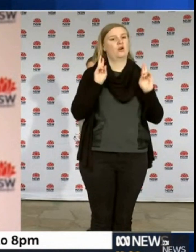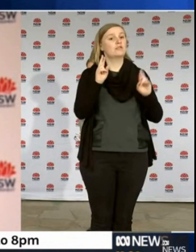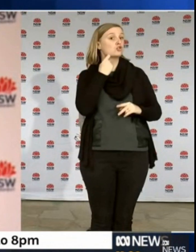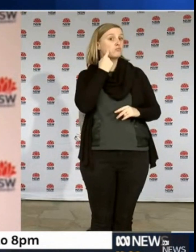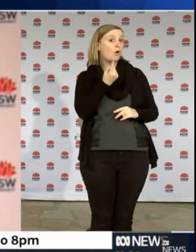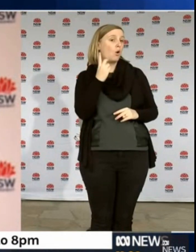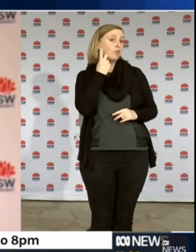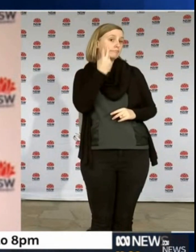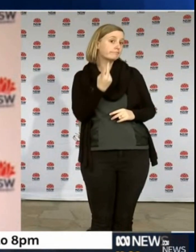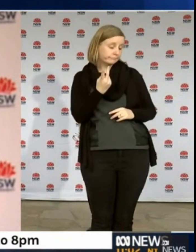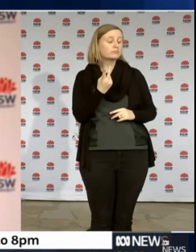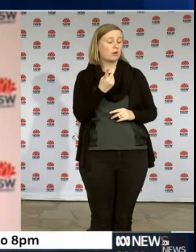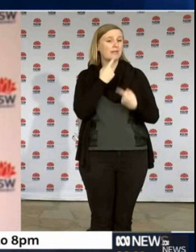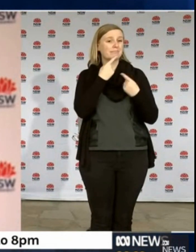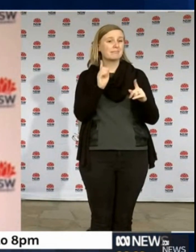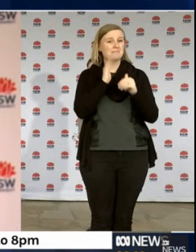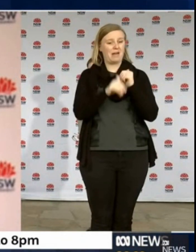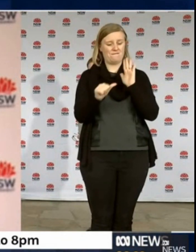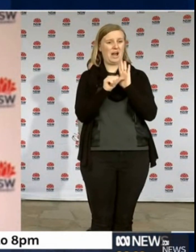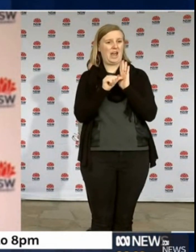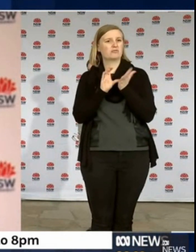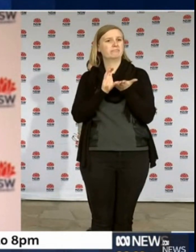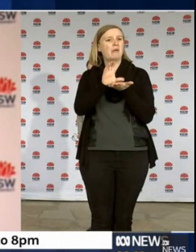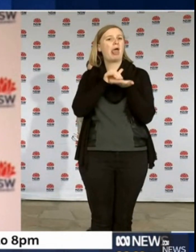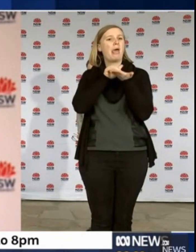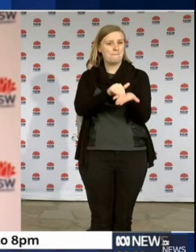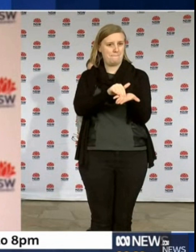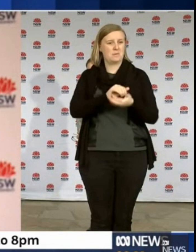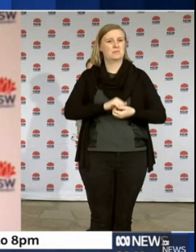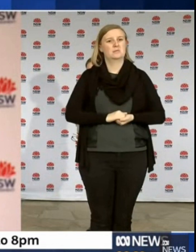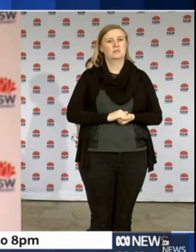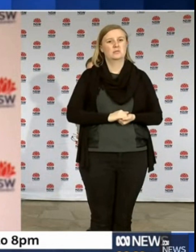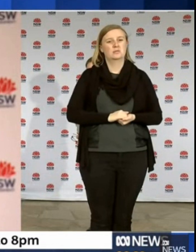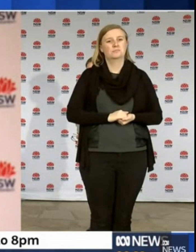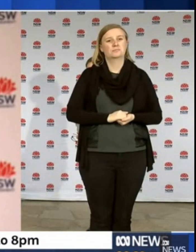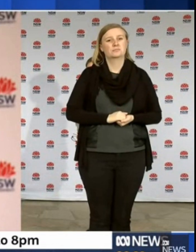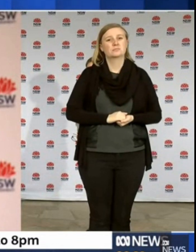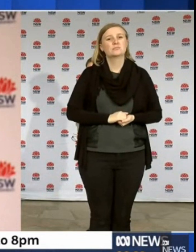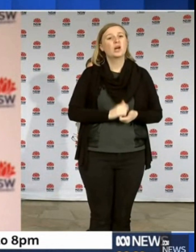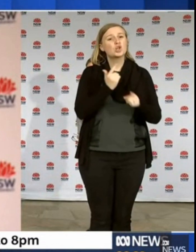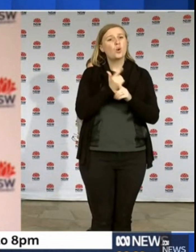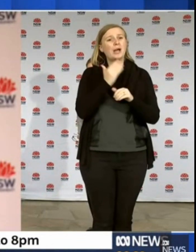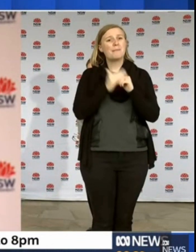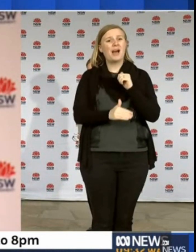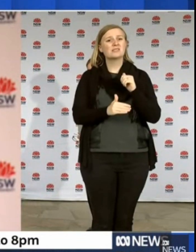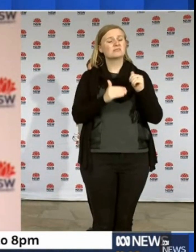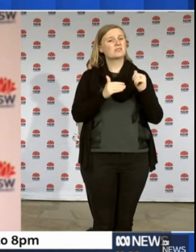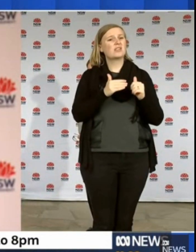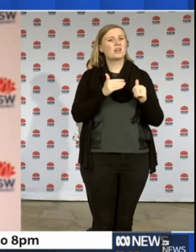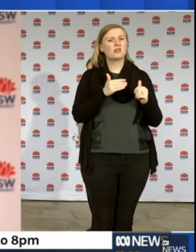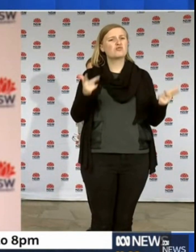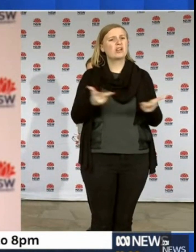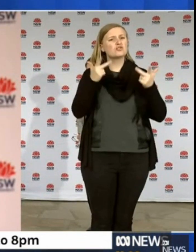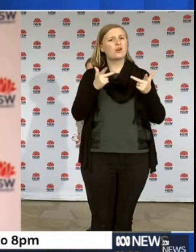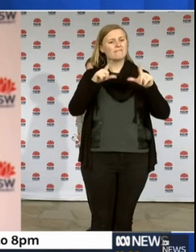to announce it either tomorrow or the day after in terms of financial assistance. But can I also stress in relation to the vouchers, where